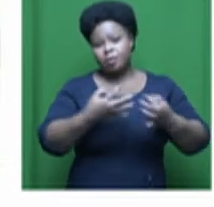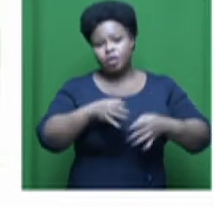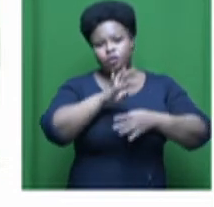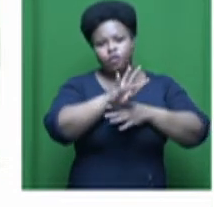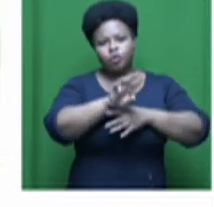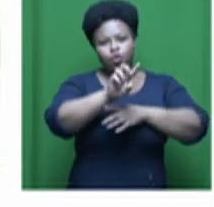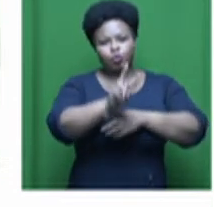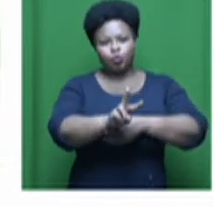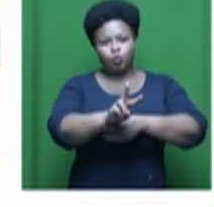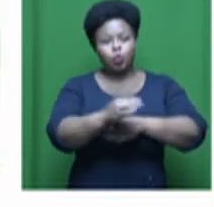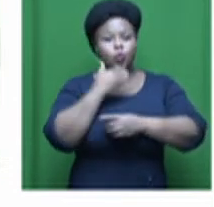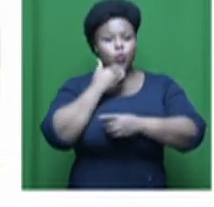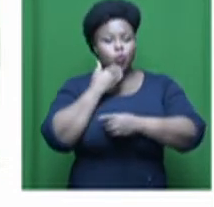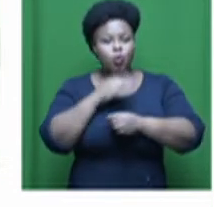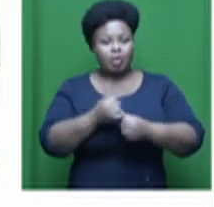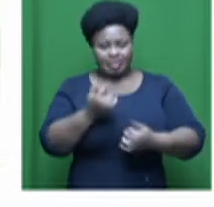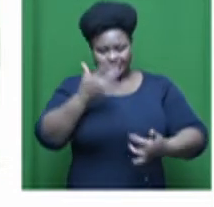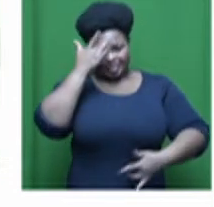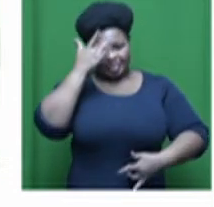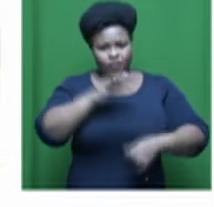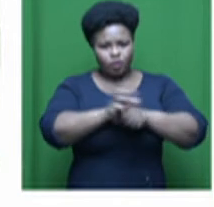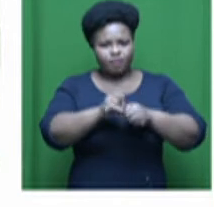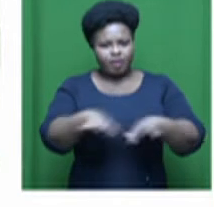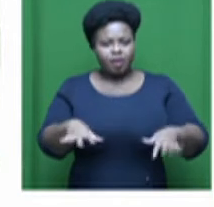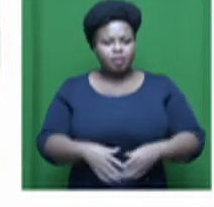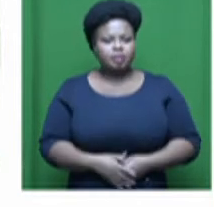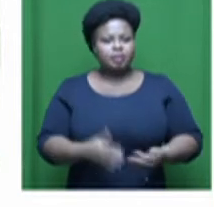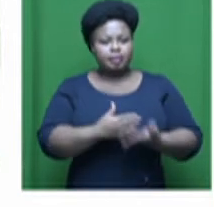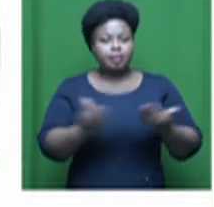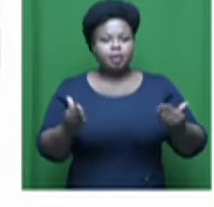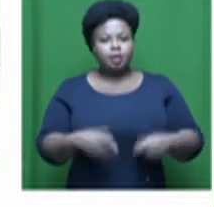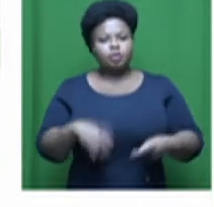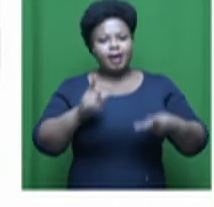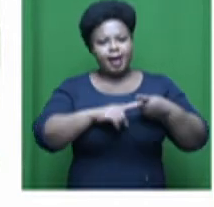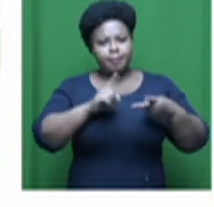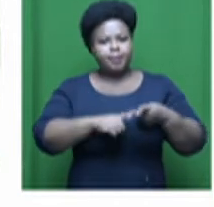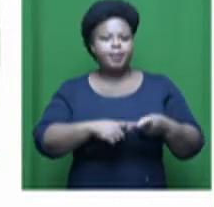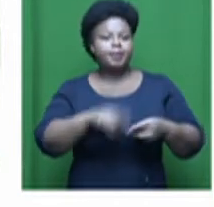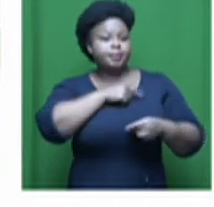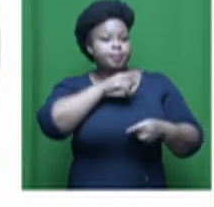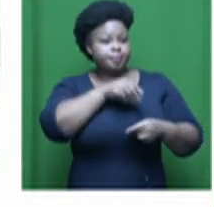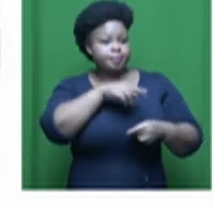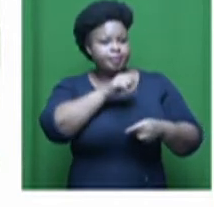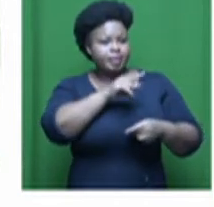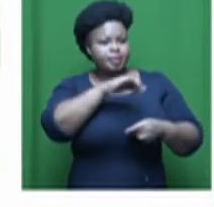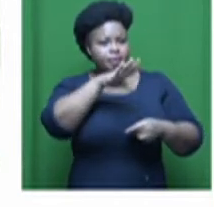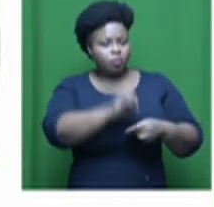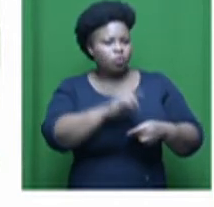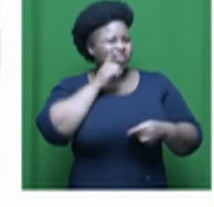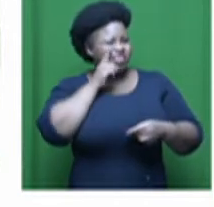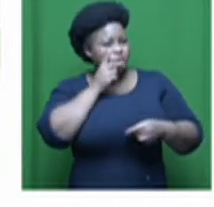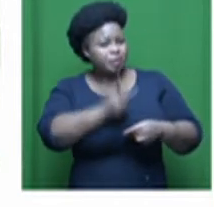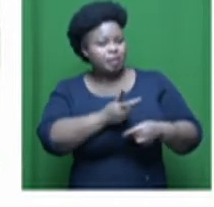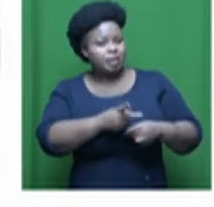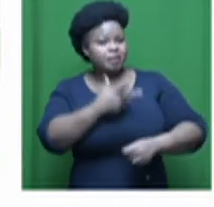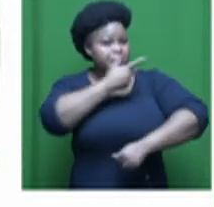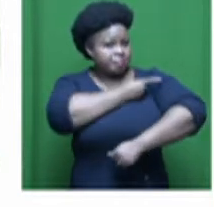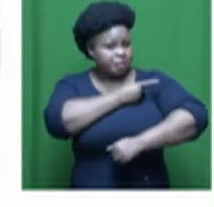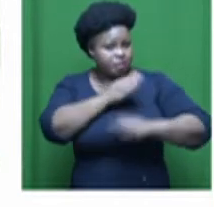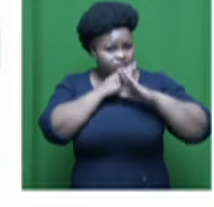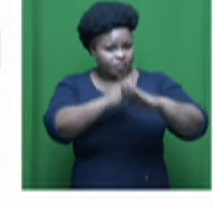vaccine and the placebo group. And at that threshold, we were then able to do an analysis to determine whether or not this vaccine actually